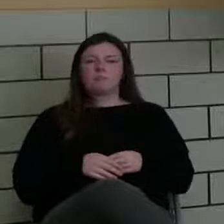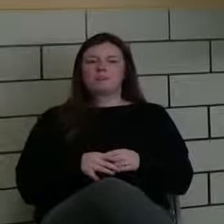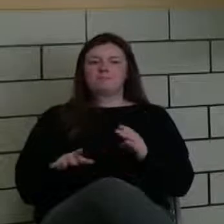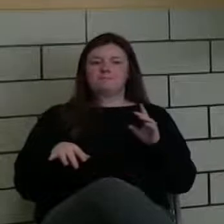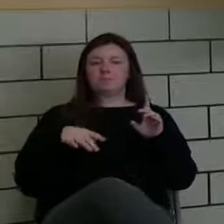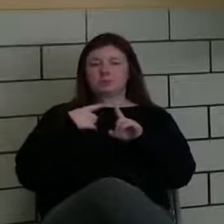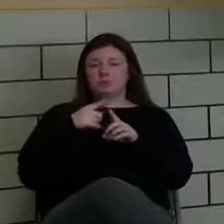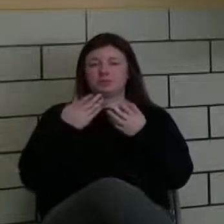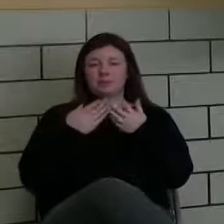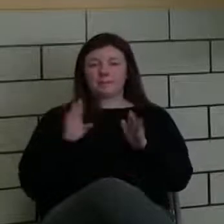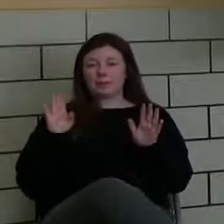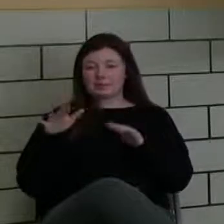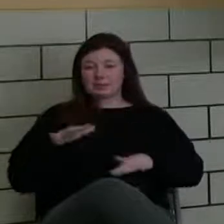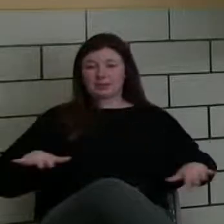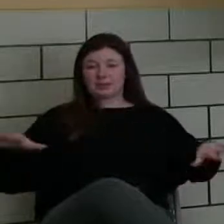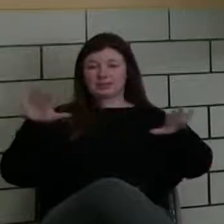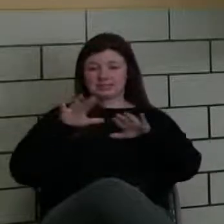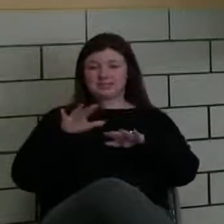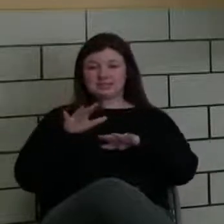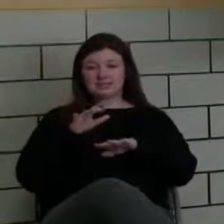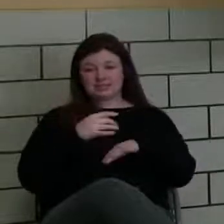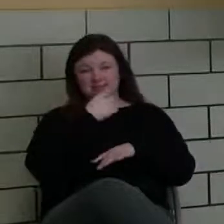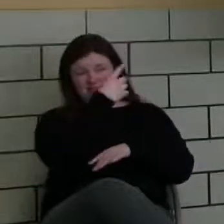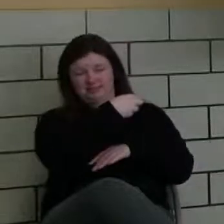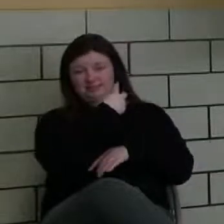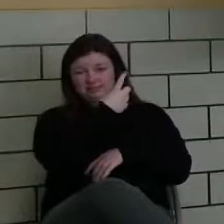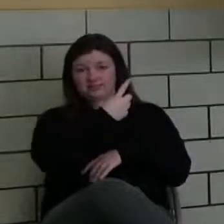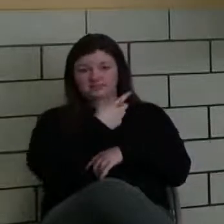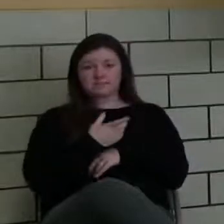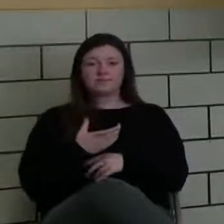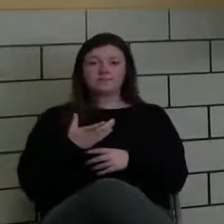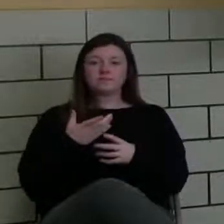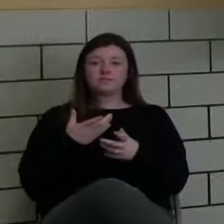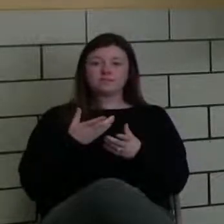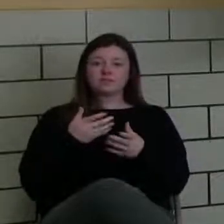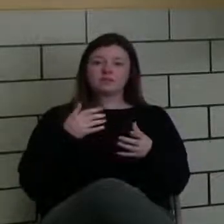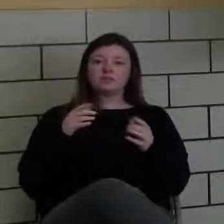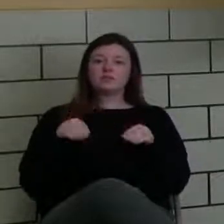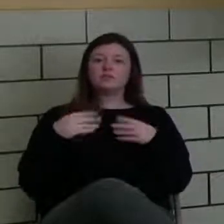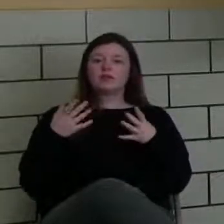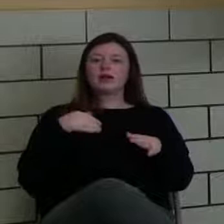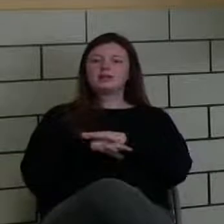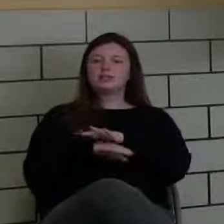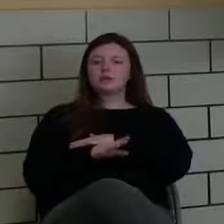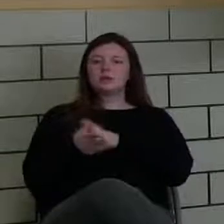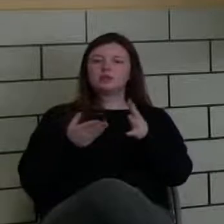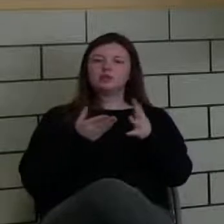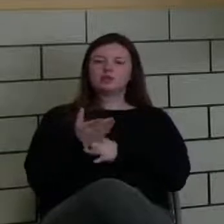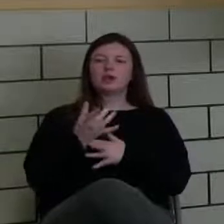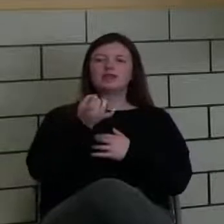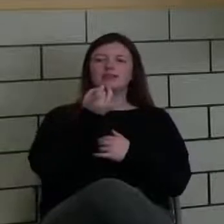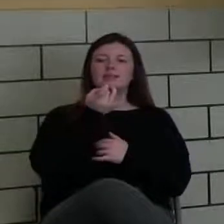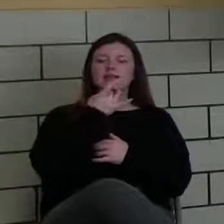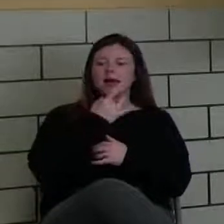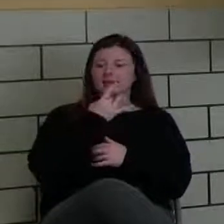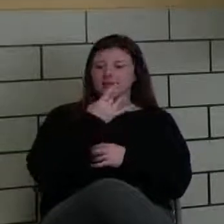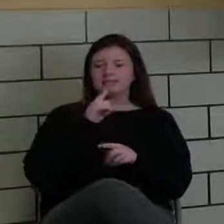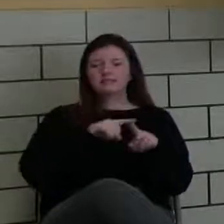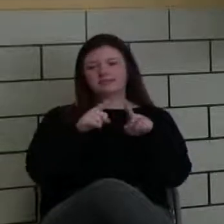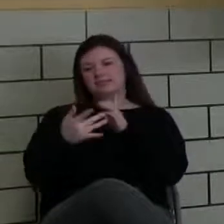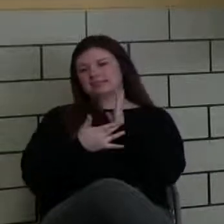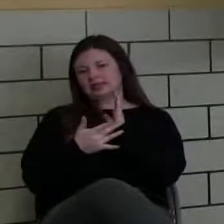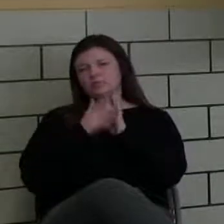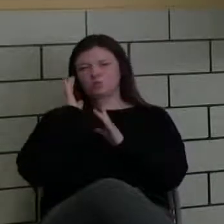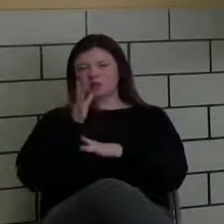along this corridor, which we heard over and over. We're doing that through different lighting techniques, which I'll talk about later.